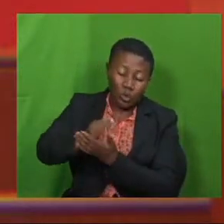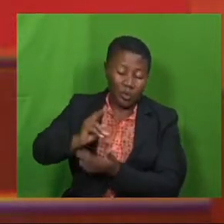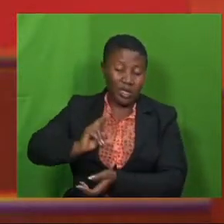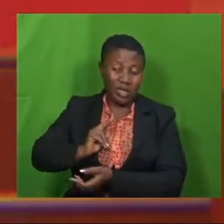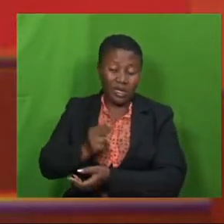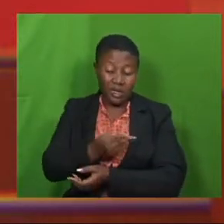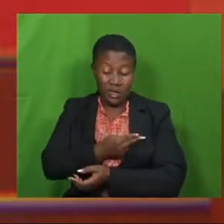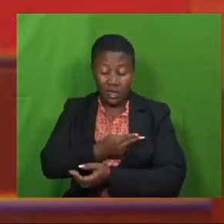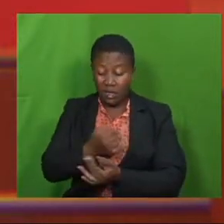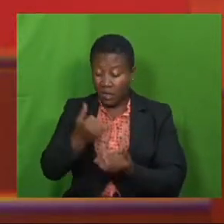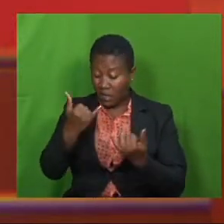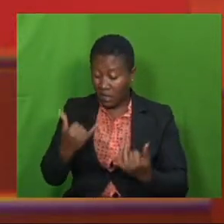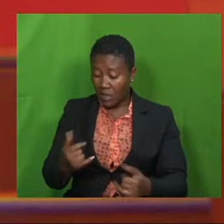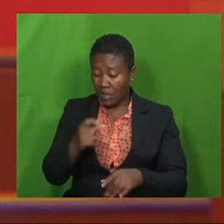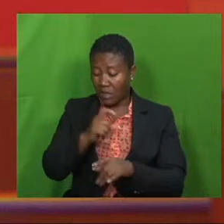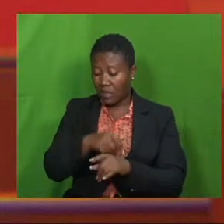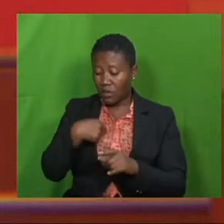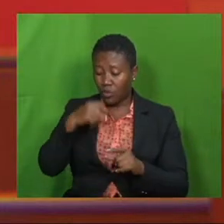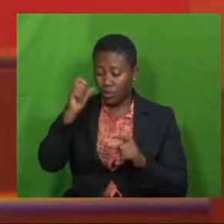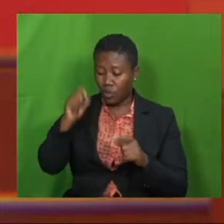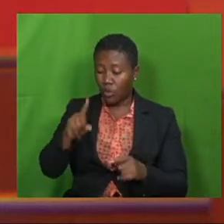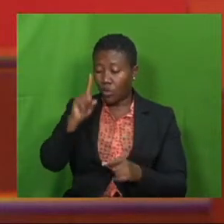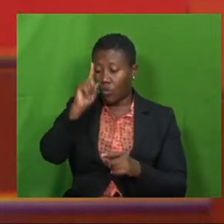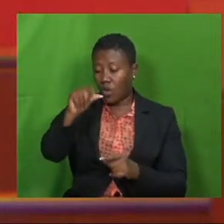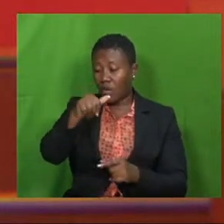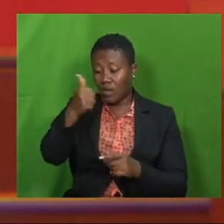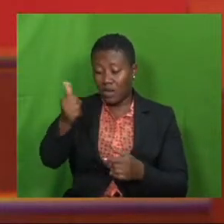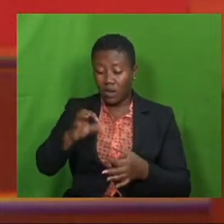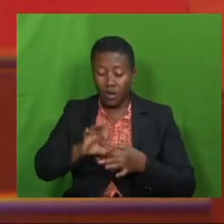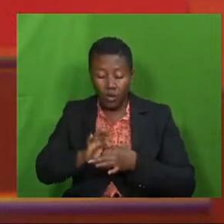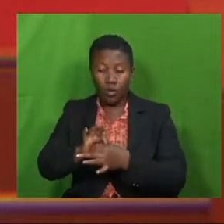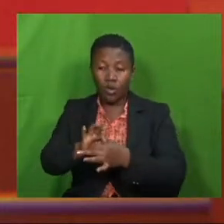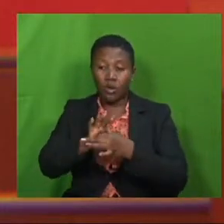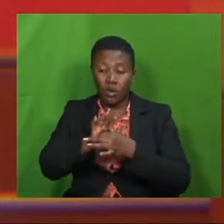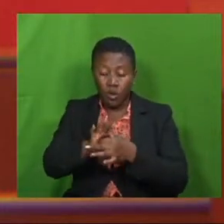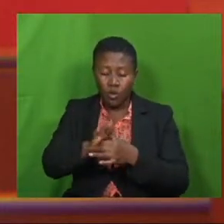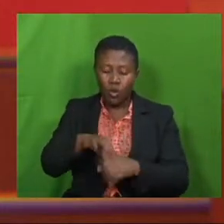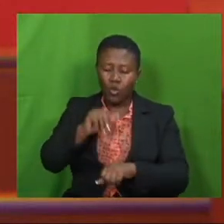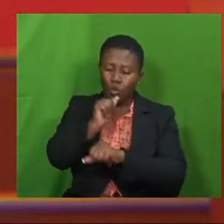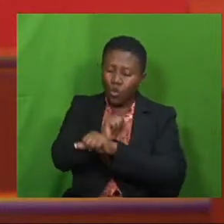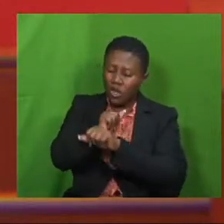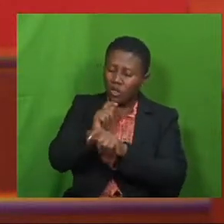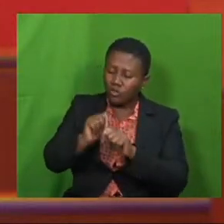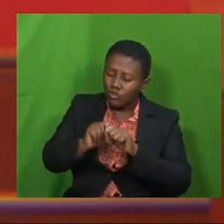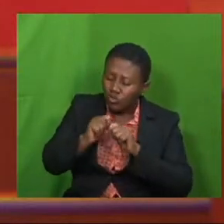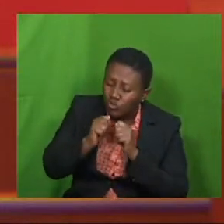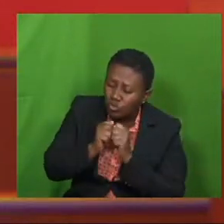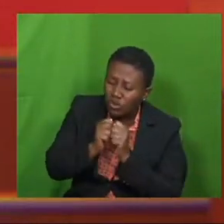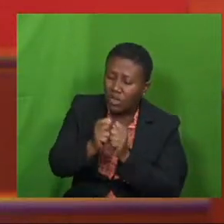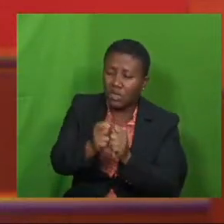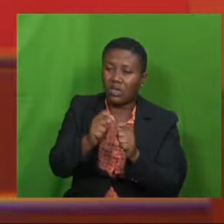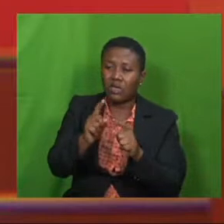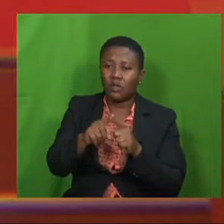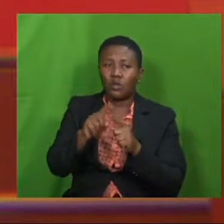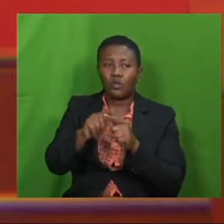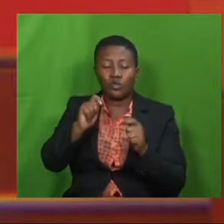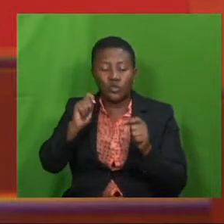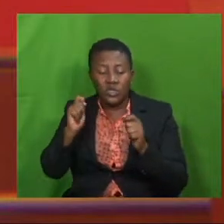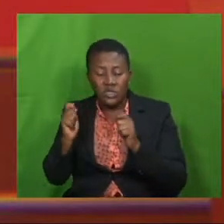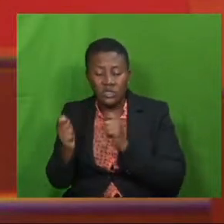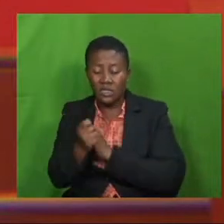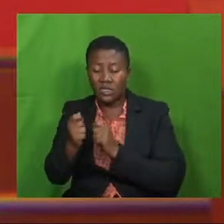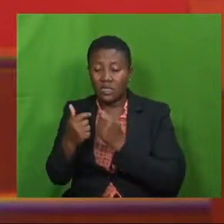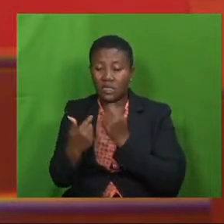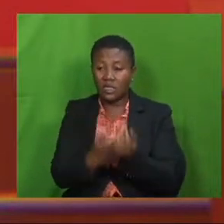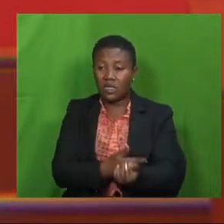time to come together in one accord, to work together to restore this nation to its past glory